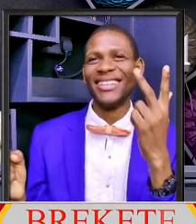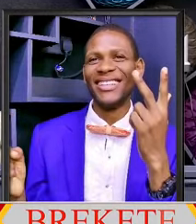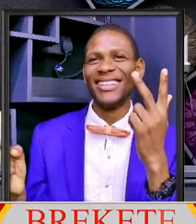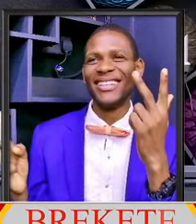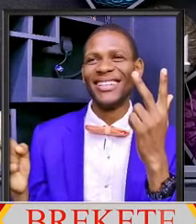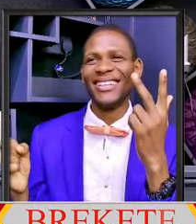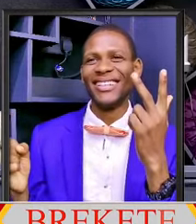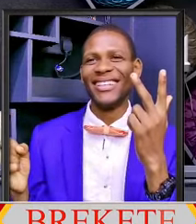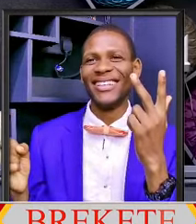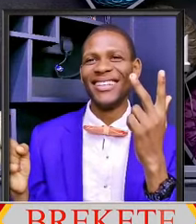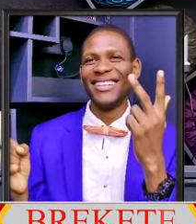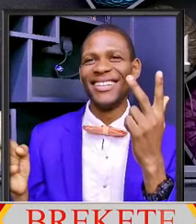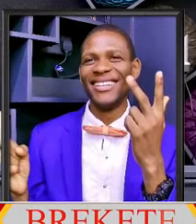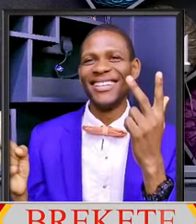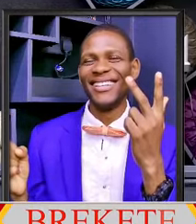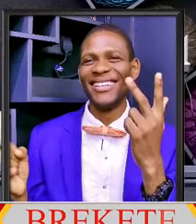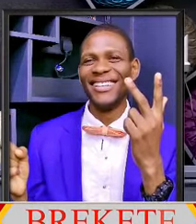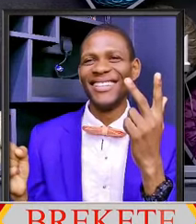1, 2, 3.